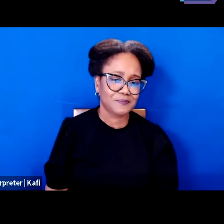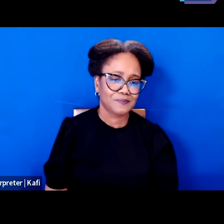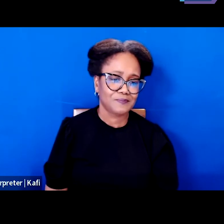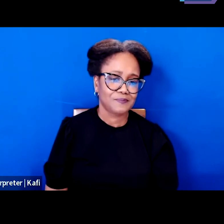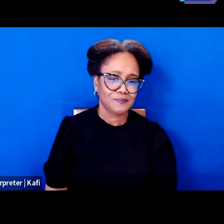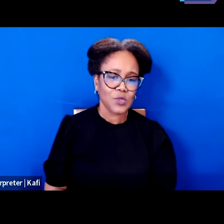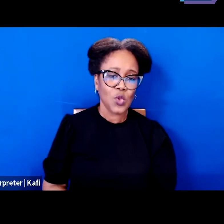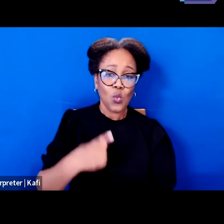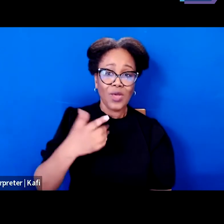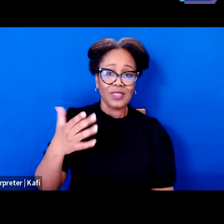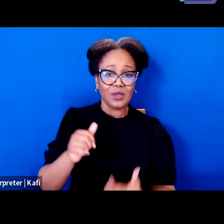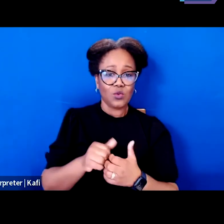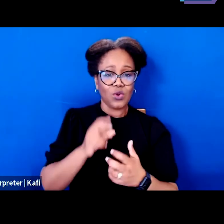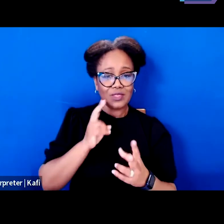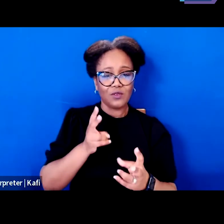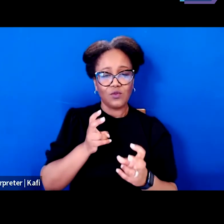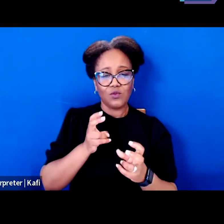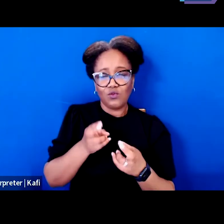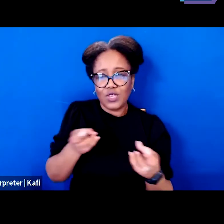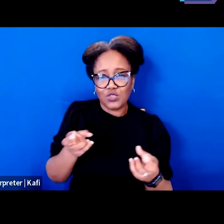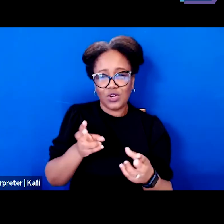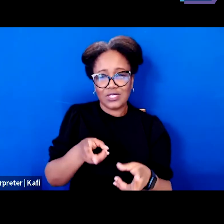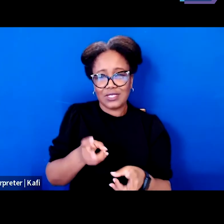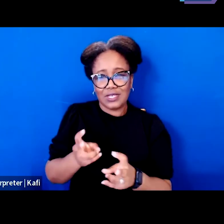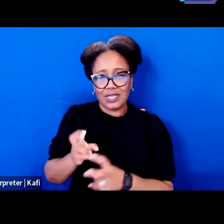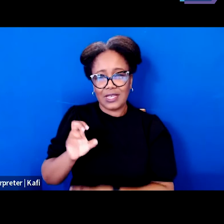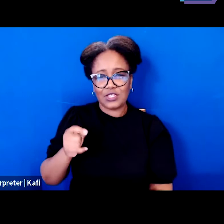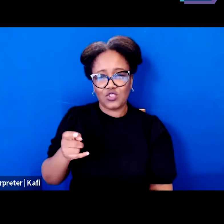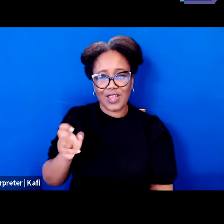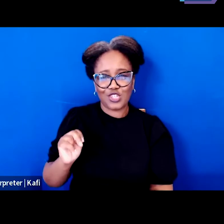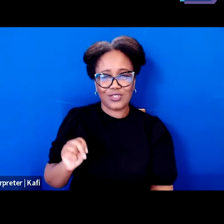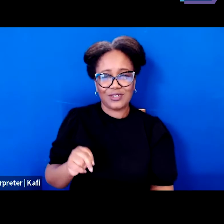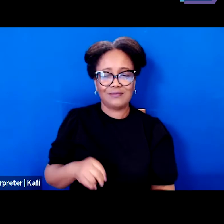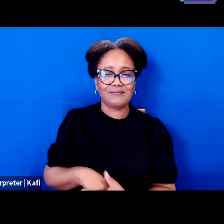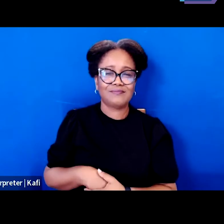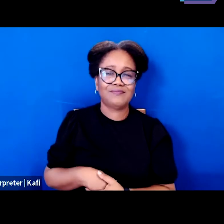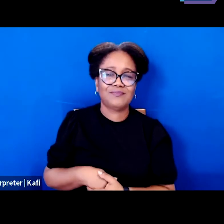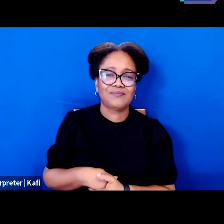think that that's really important, but not services from the point of view of